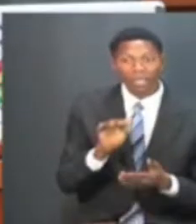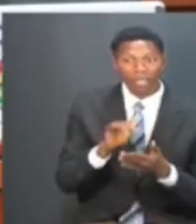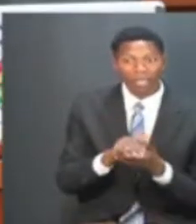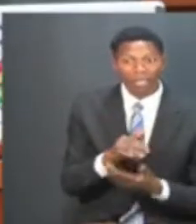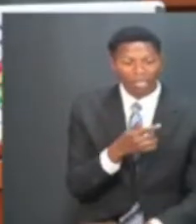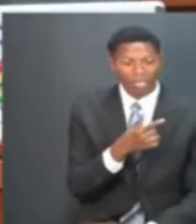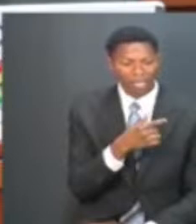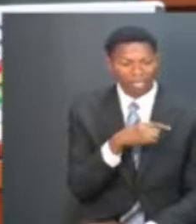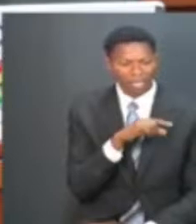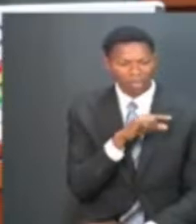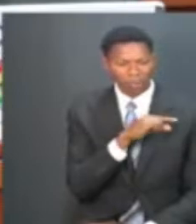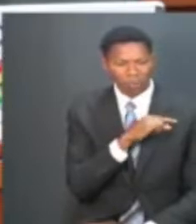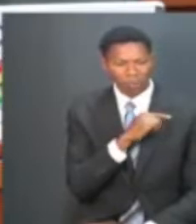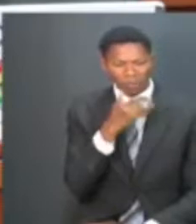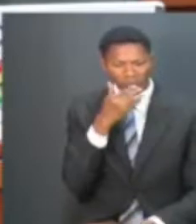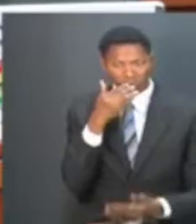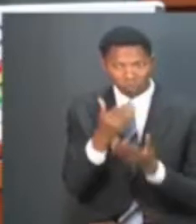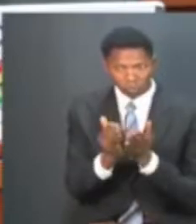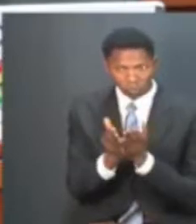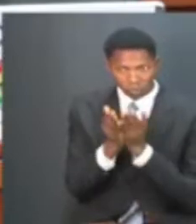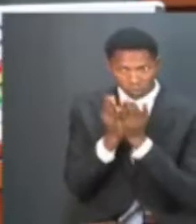the boats on the lake.